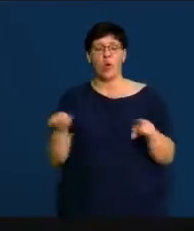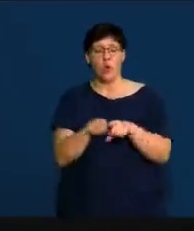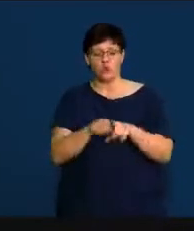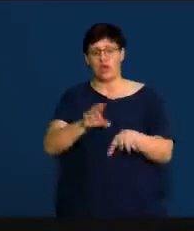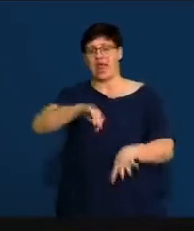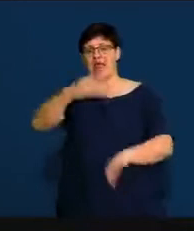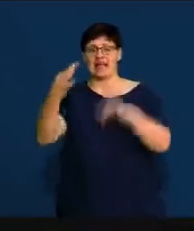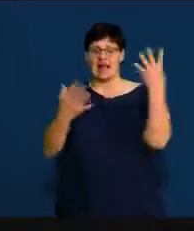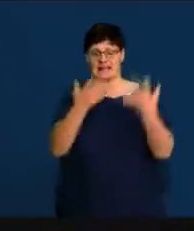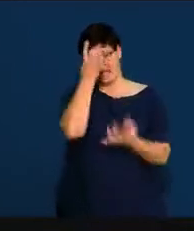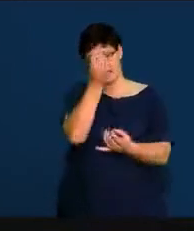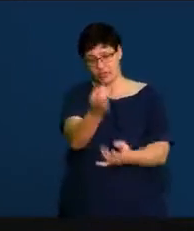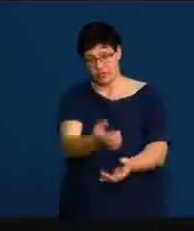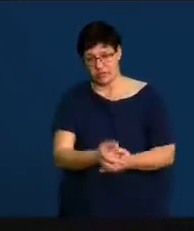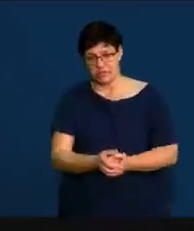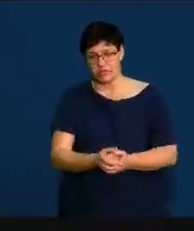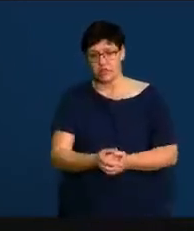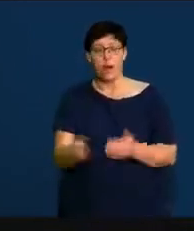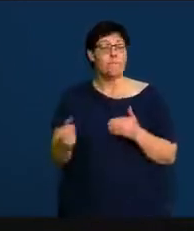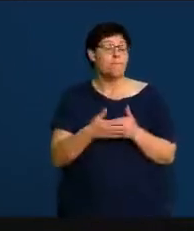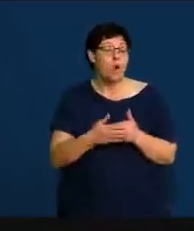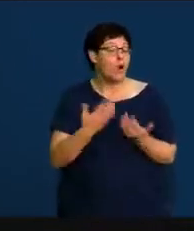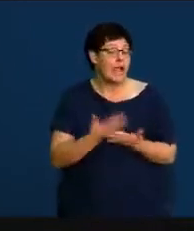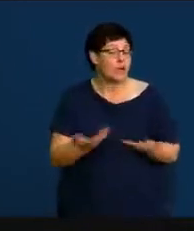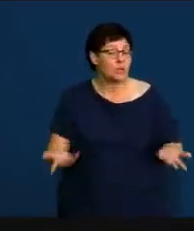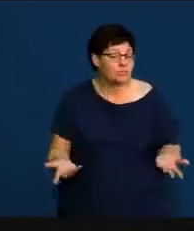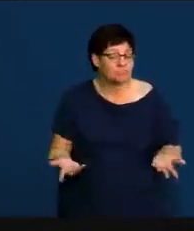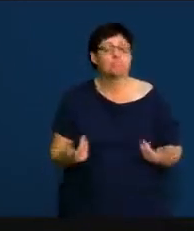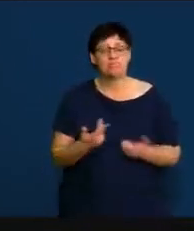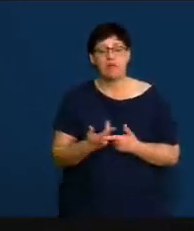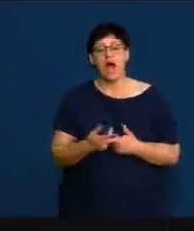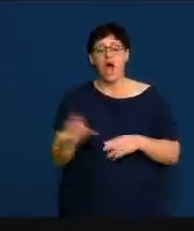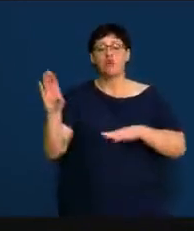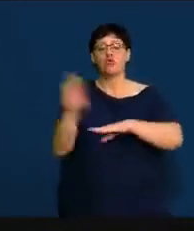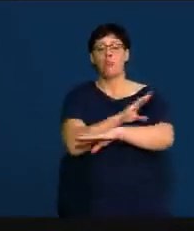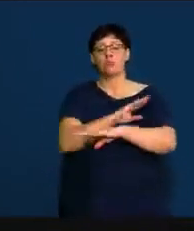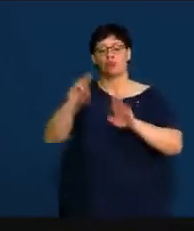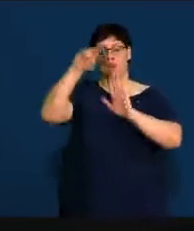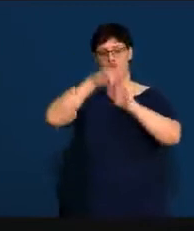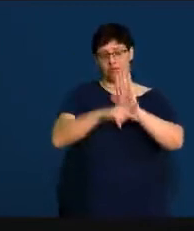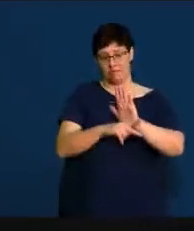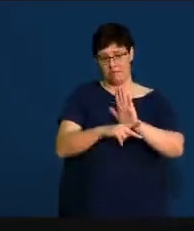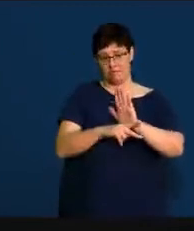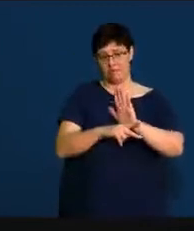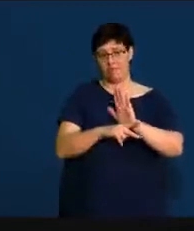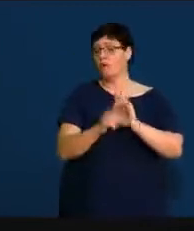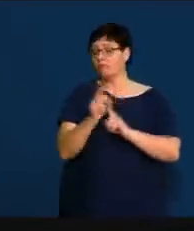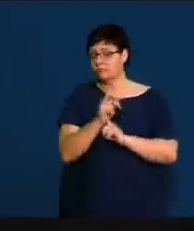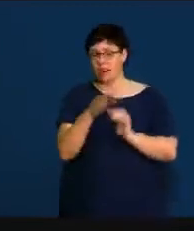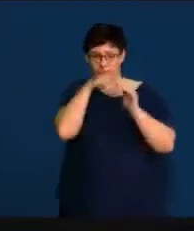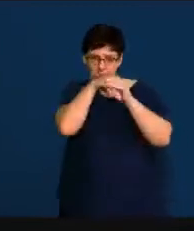analyzing information. Another definition could be is a computer program for